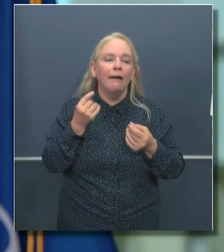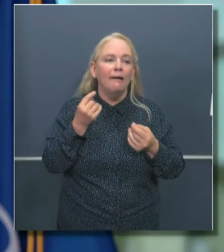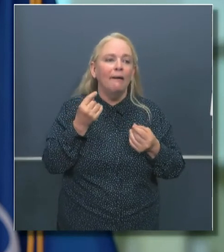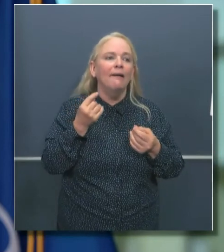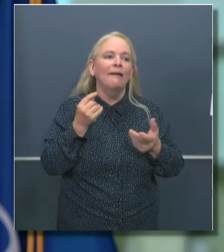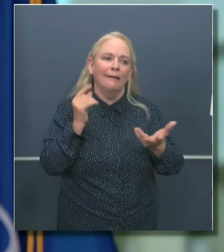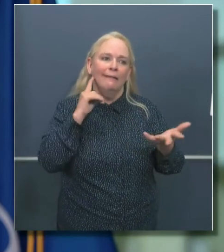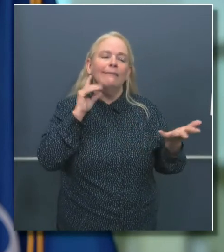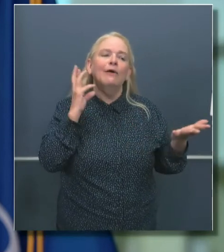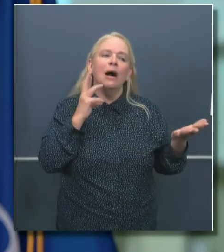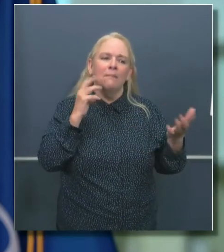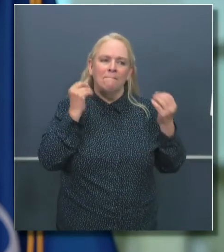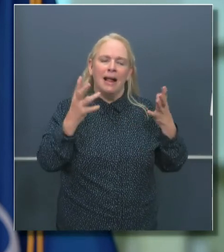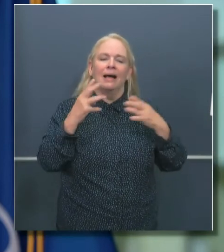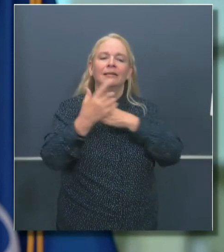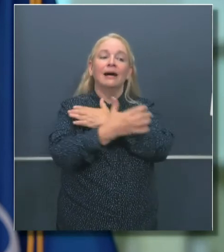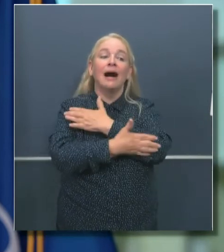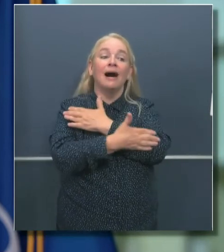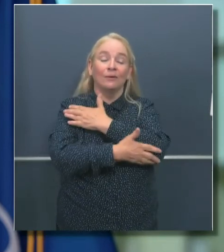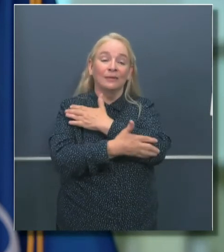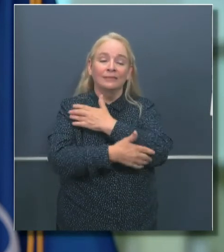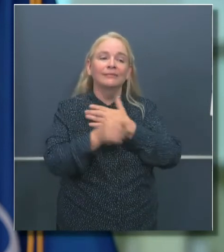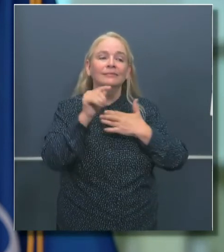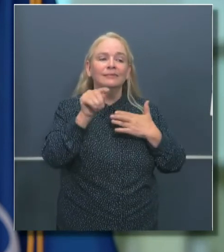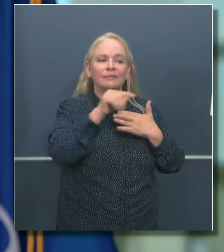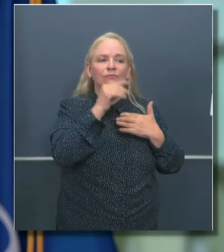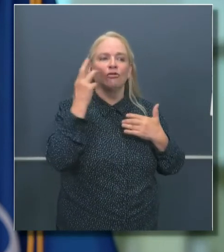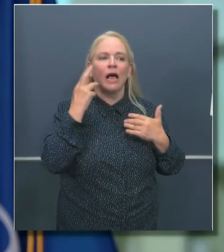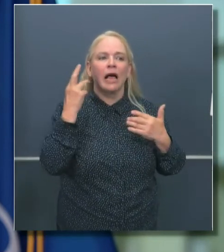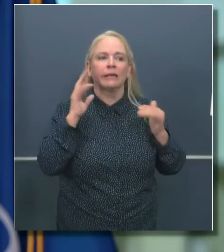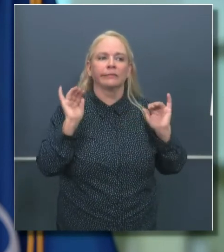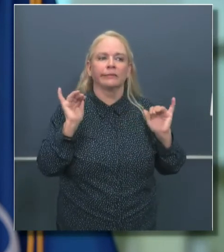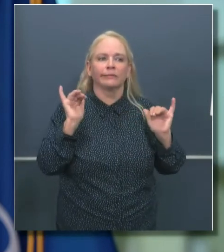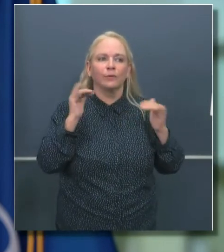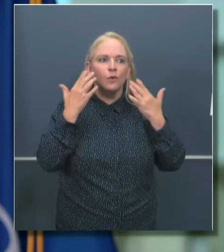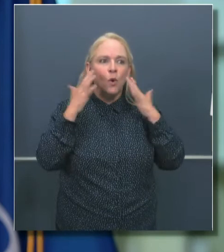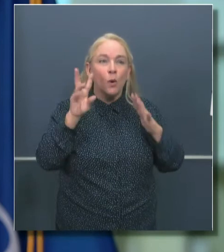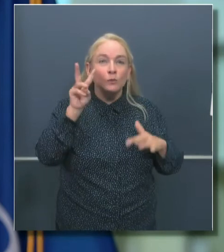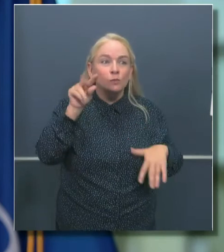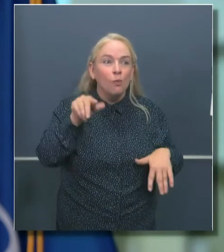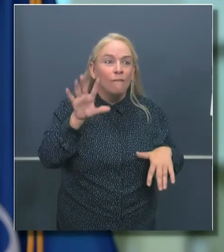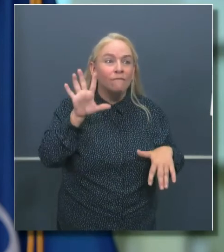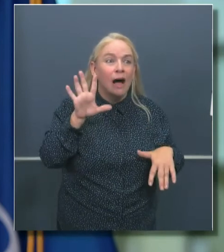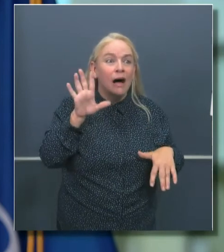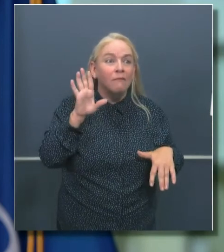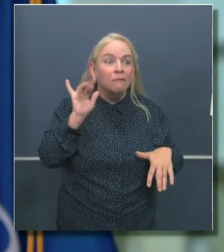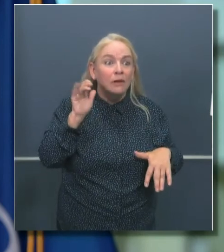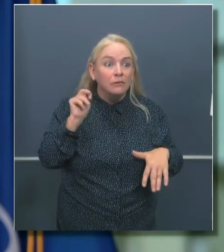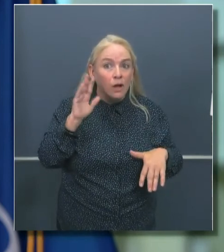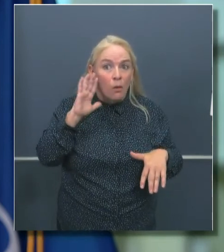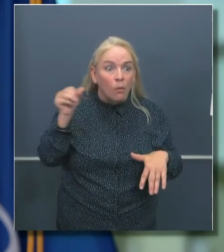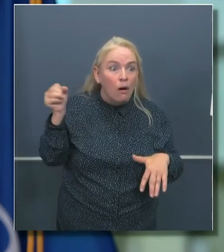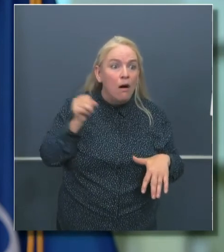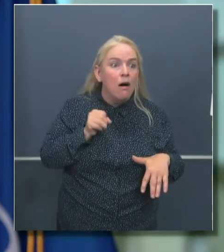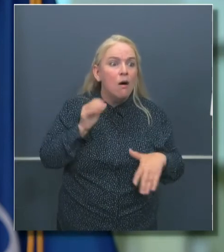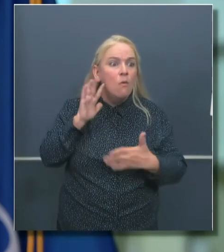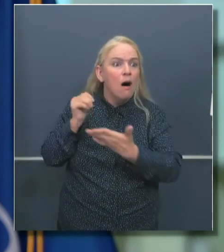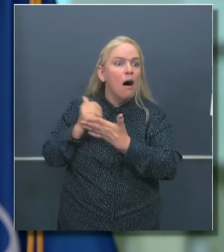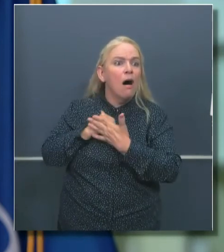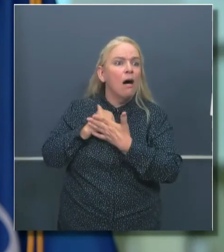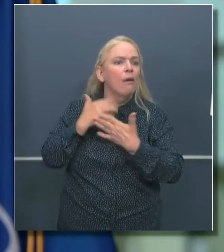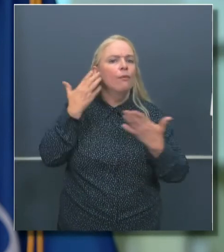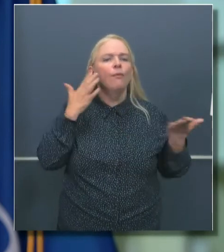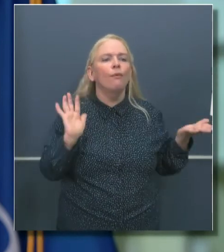the magnitude of the money, because $2.5 billion is a significant amount of money for counties that are struggling right